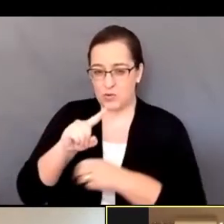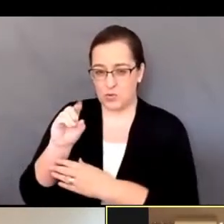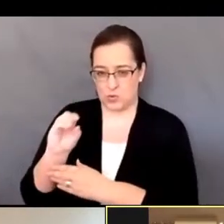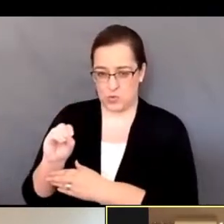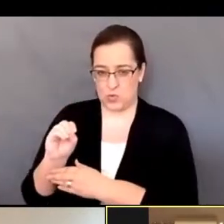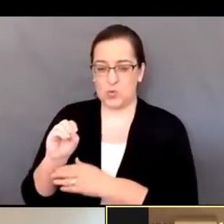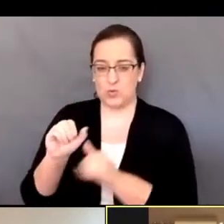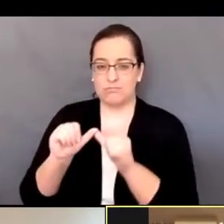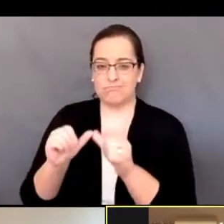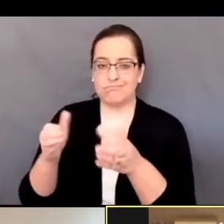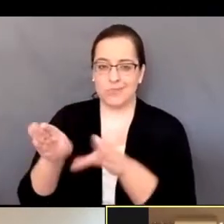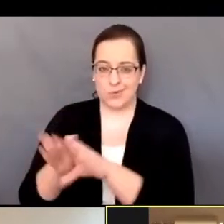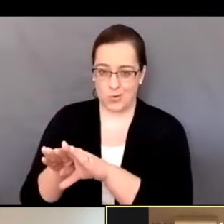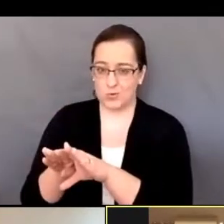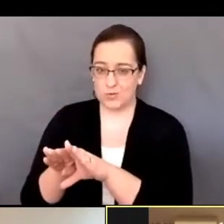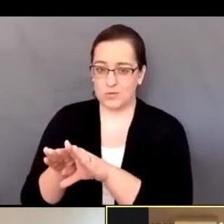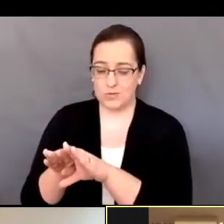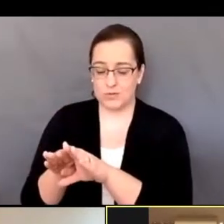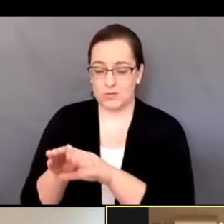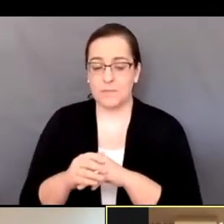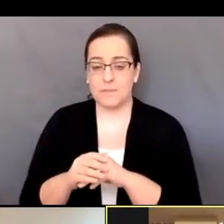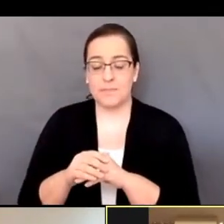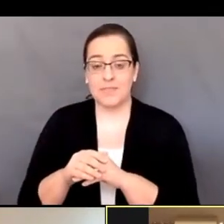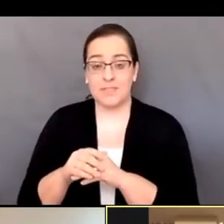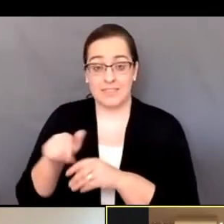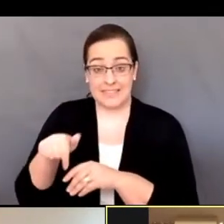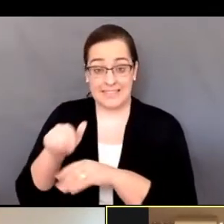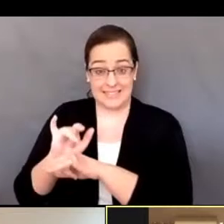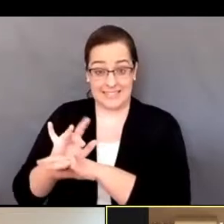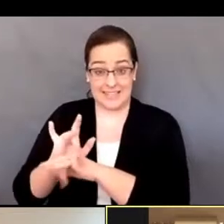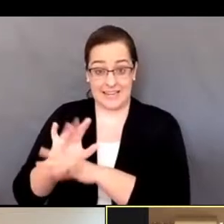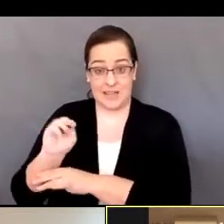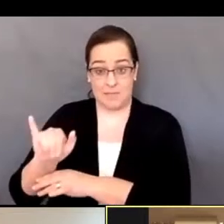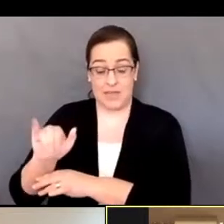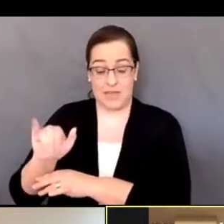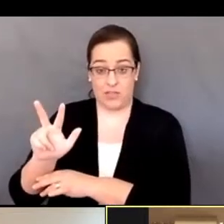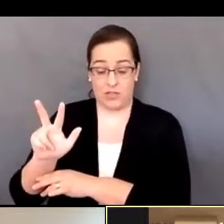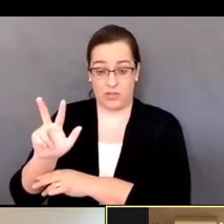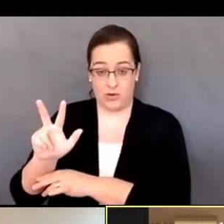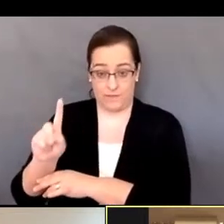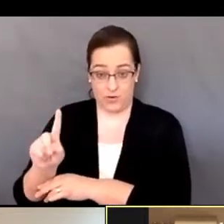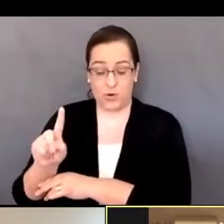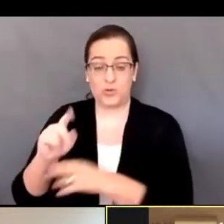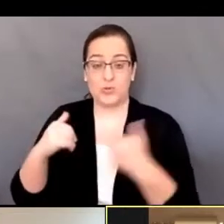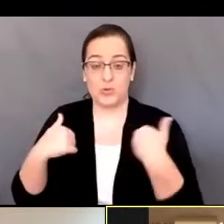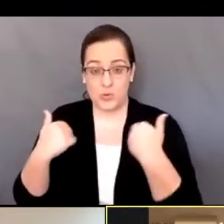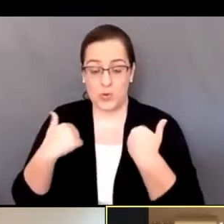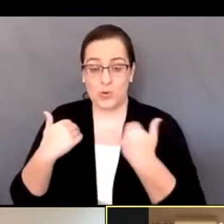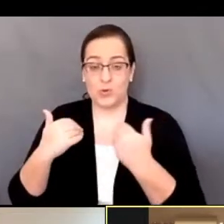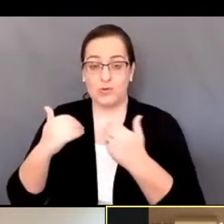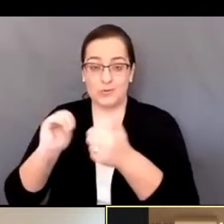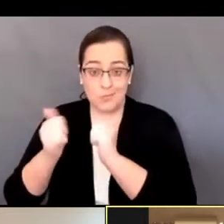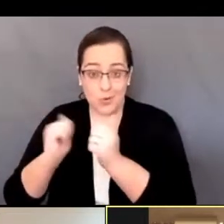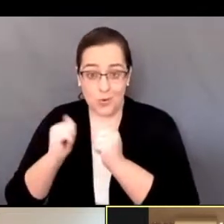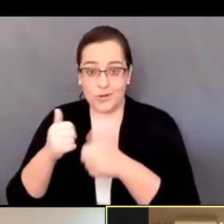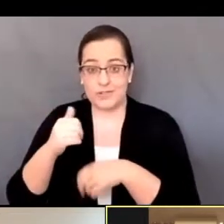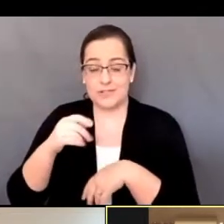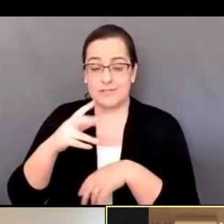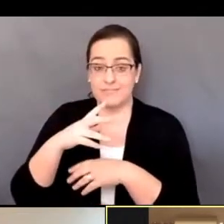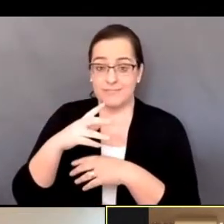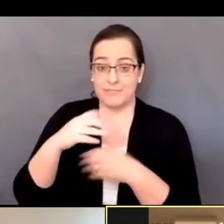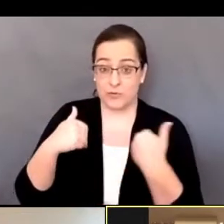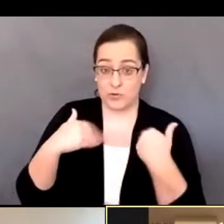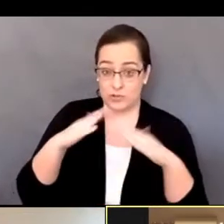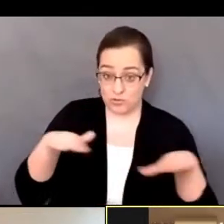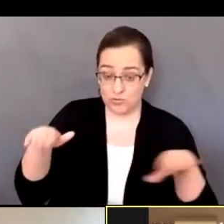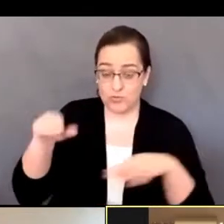to remain closed. Beginning this Sunday, May 31st, youth sports programs and recreational sports programs for adults may begin to